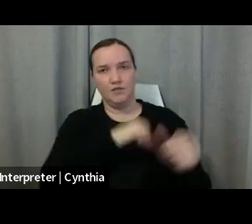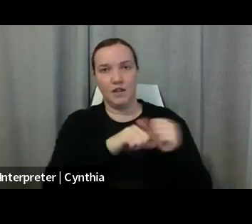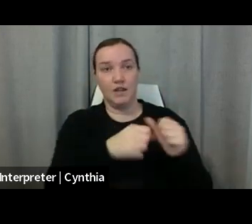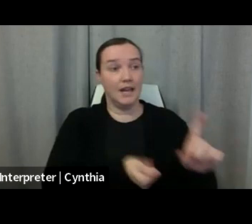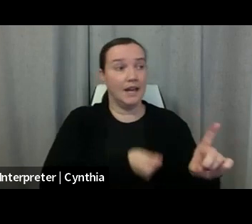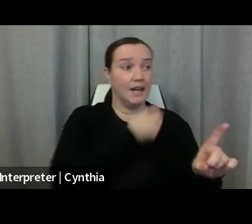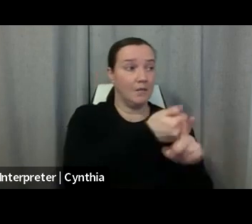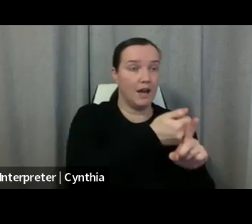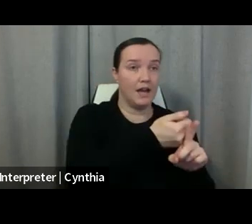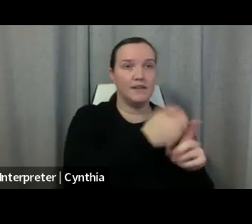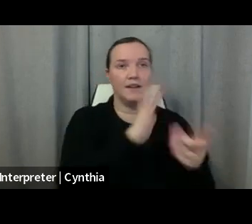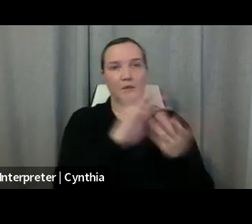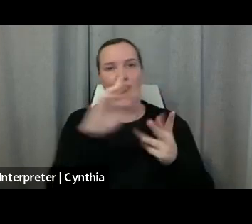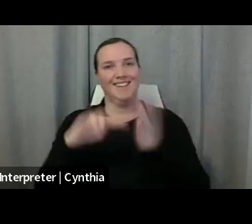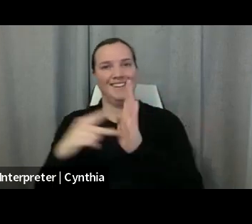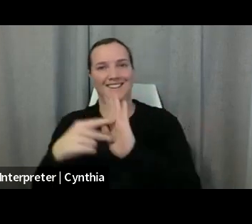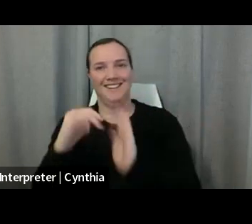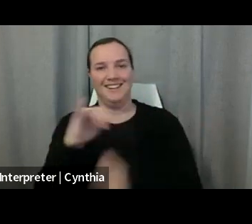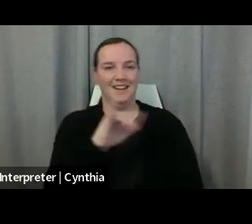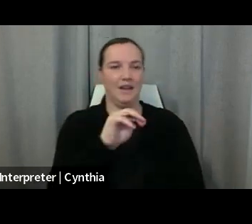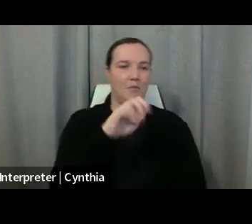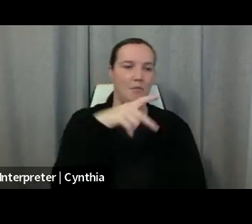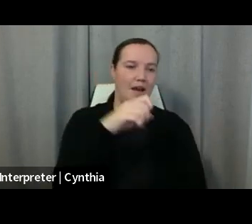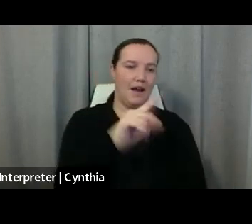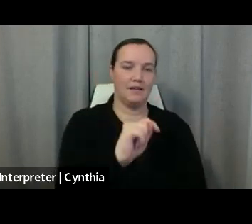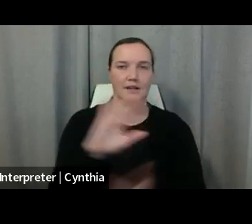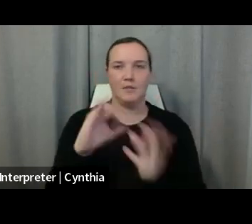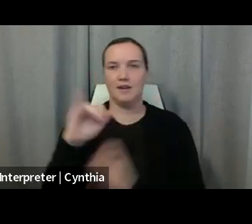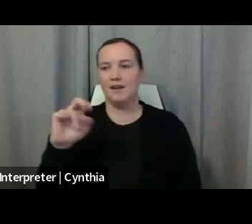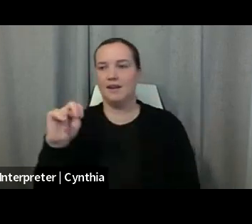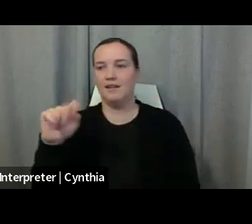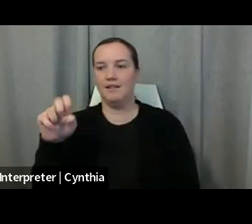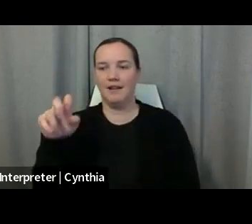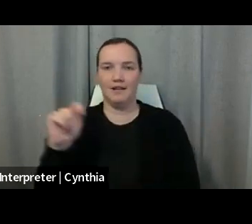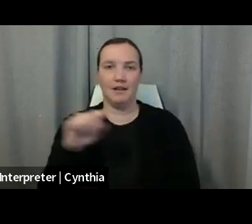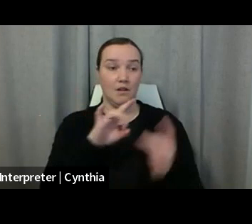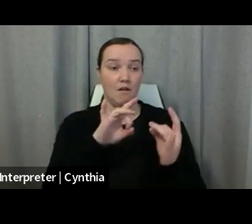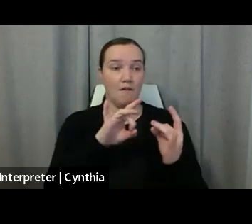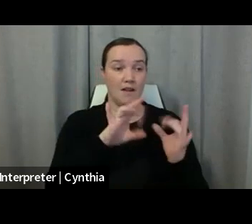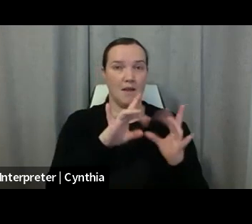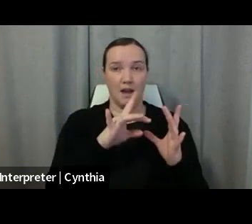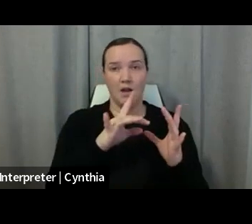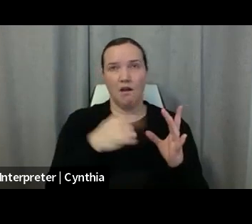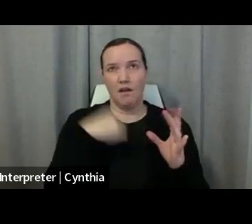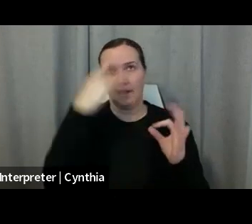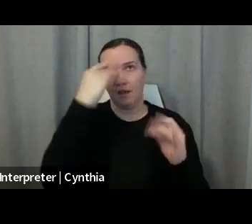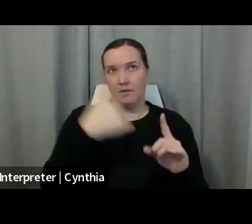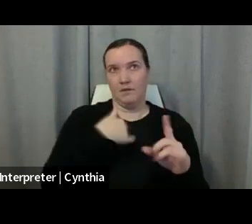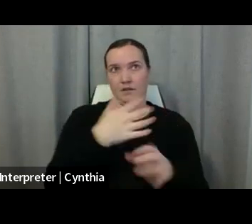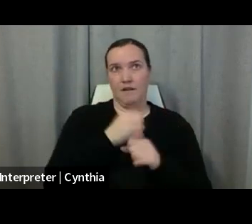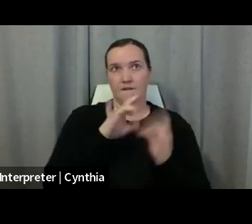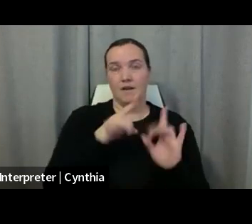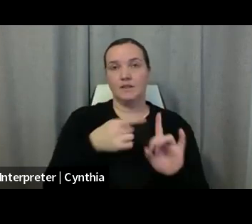impact. So I know that when I get feedback, and I think of one example is, and I may have shared it before in the other session, but when I was with a